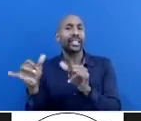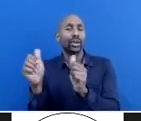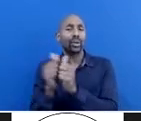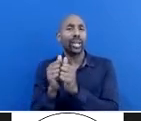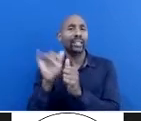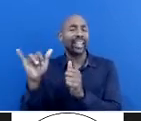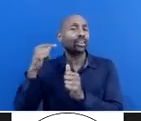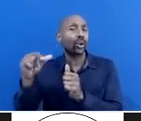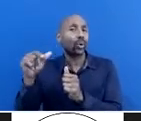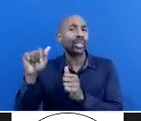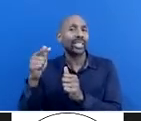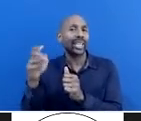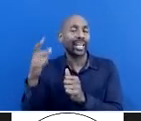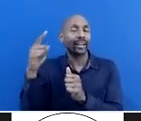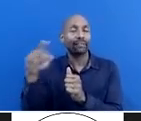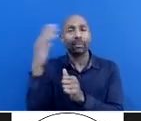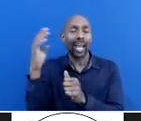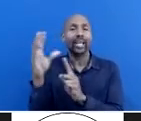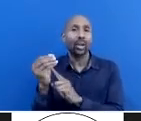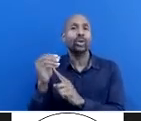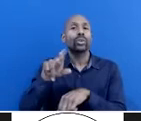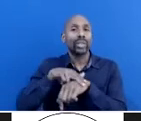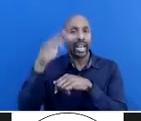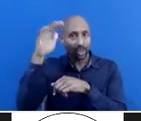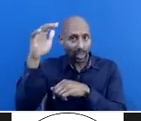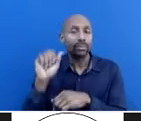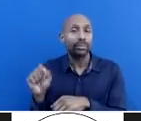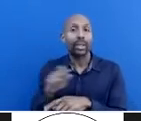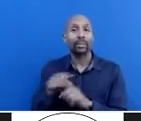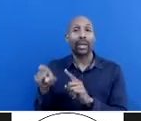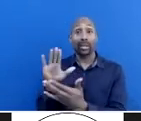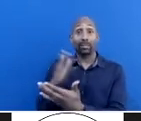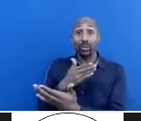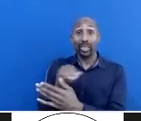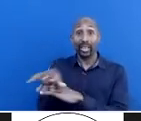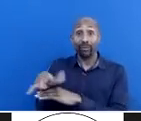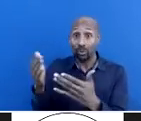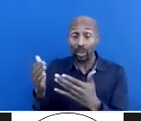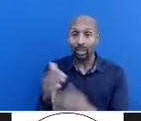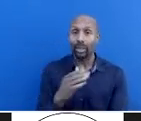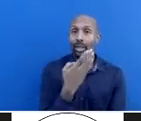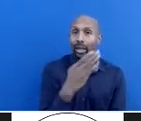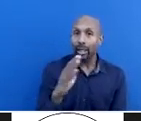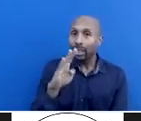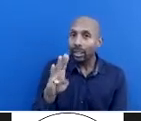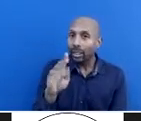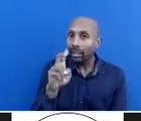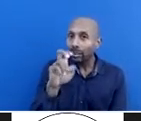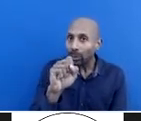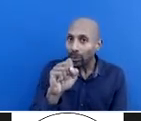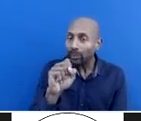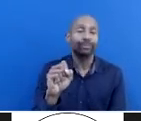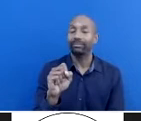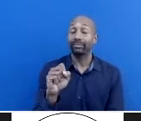nationalism, the musical influence isn't blues, it's not jazz. The musical influence that is running through